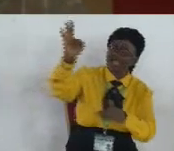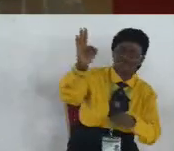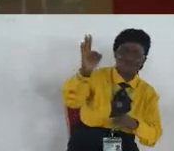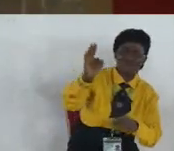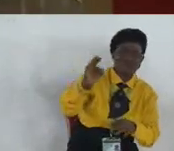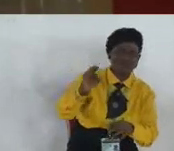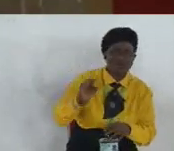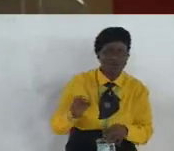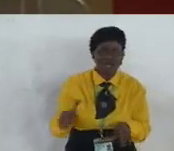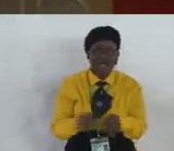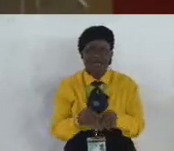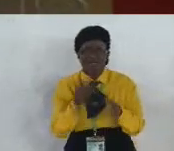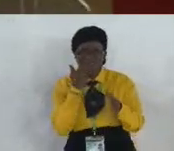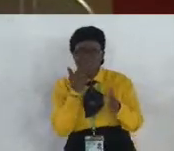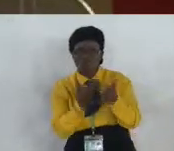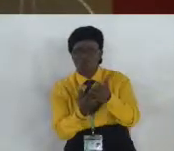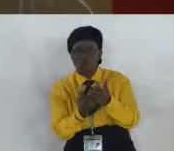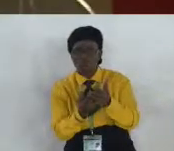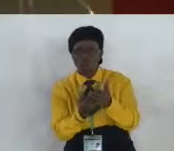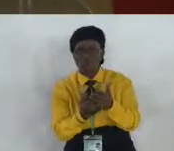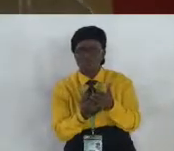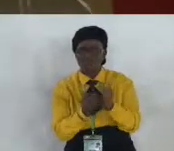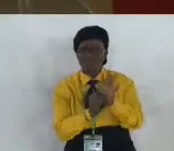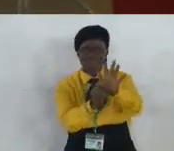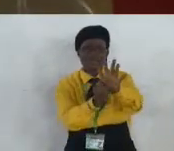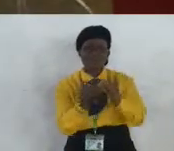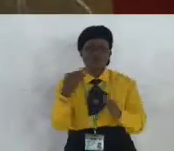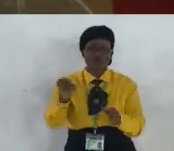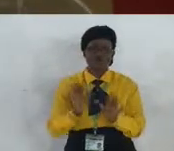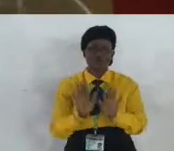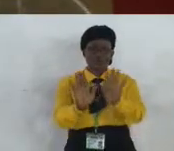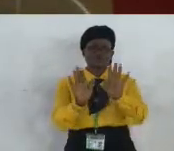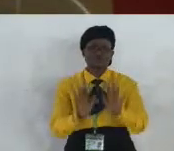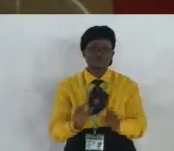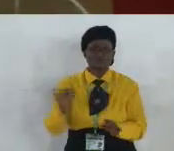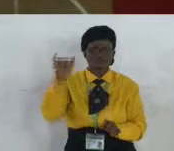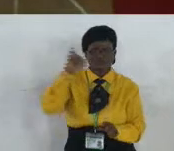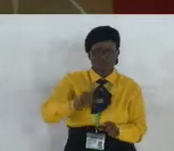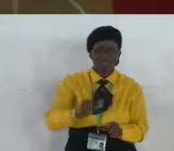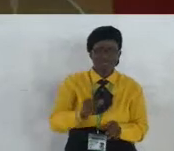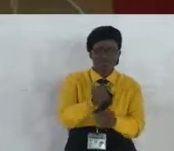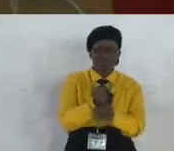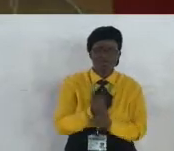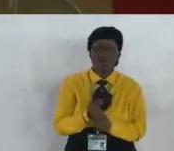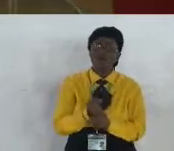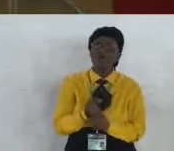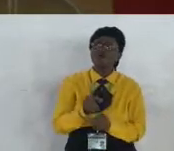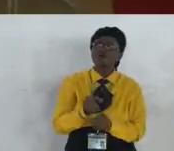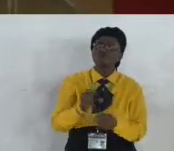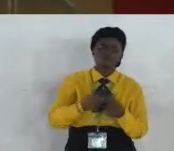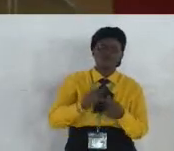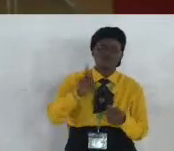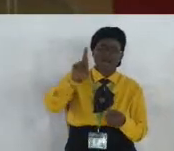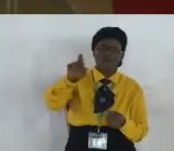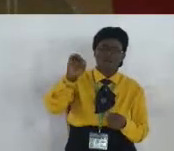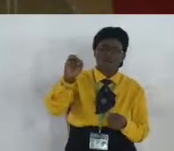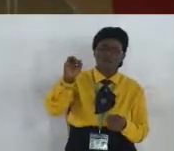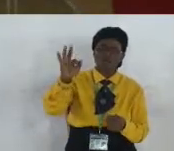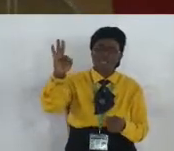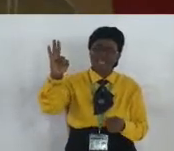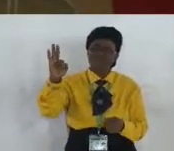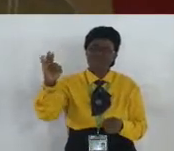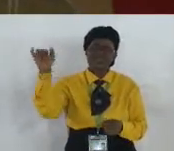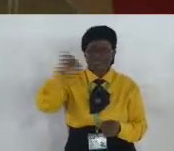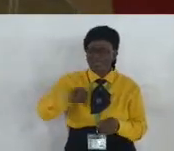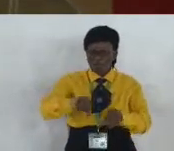as a good example of push. They got to the roof. The roof was blocking the way. They